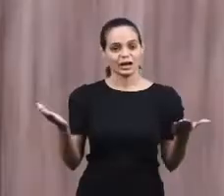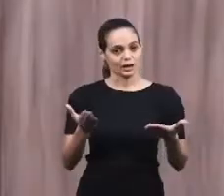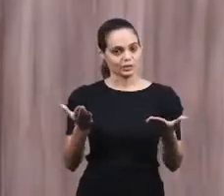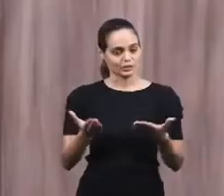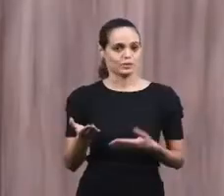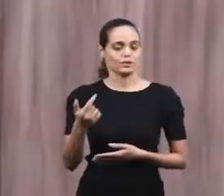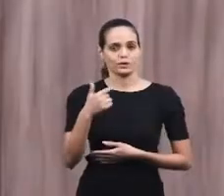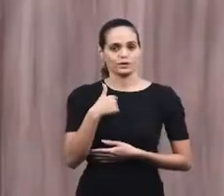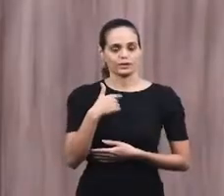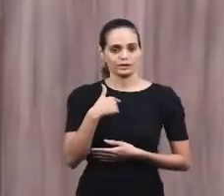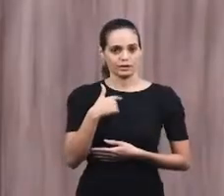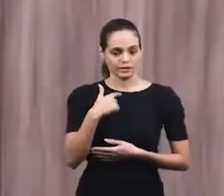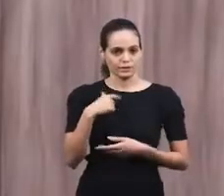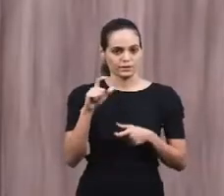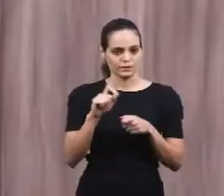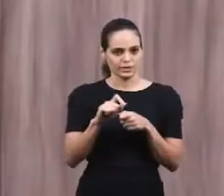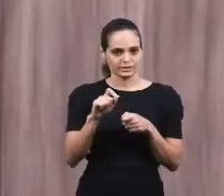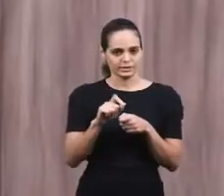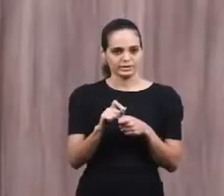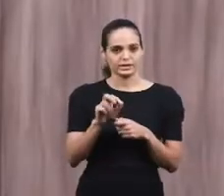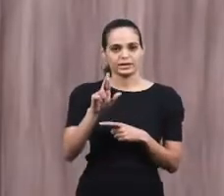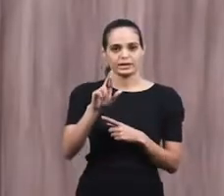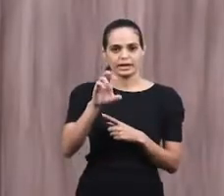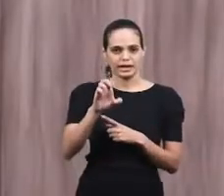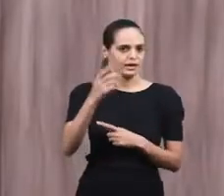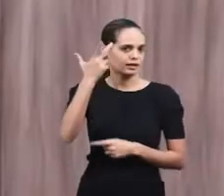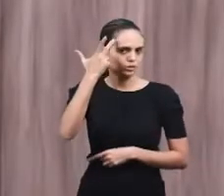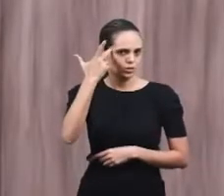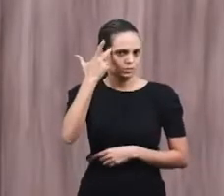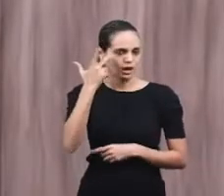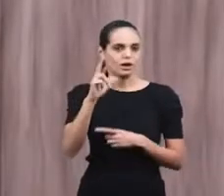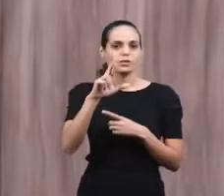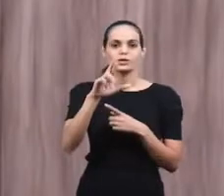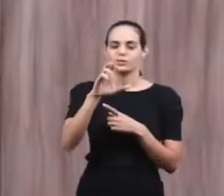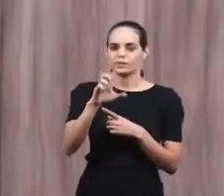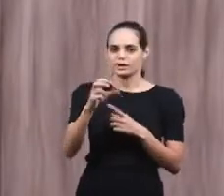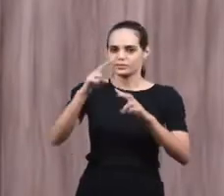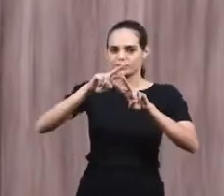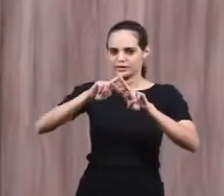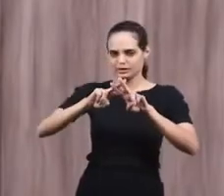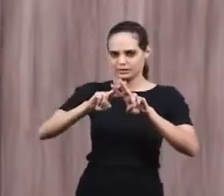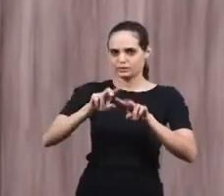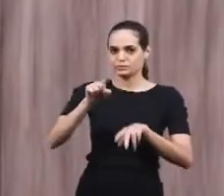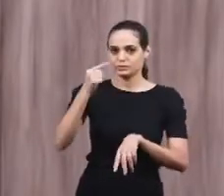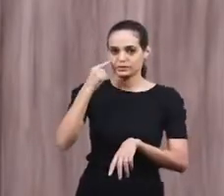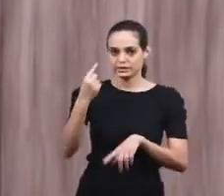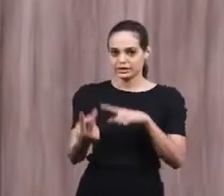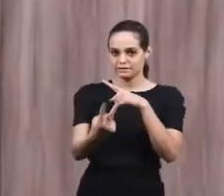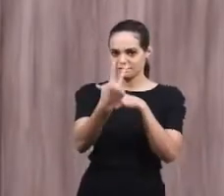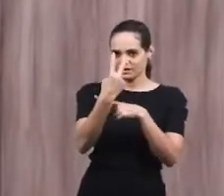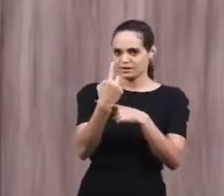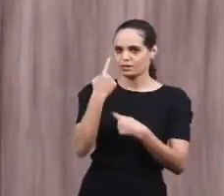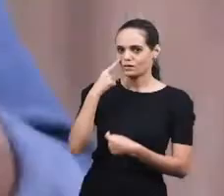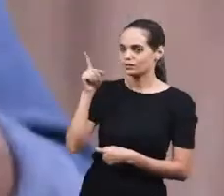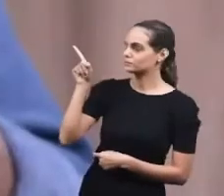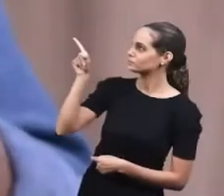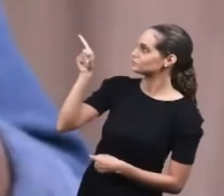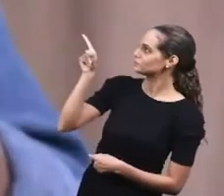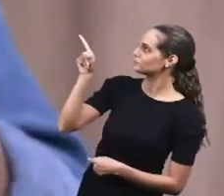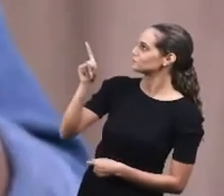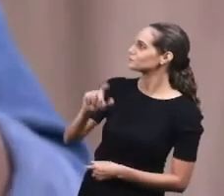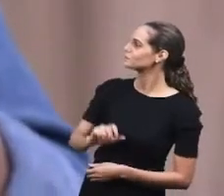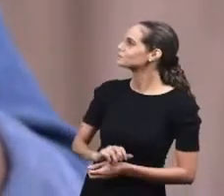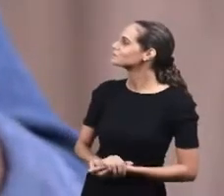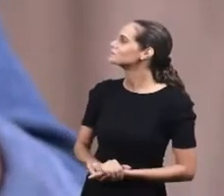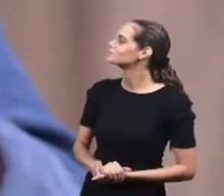And now I'm going to teach you the natural D and D sharp so you can see the